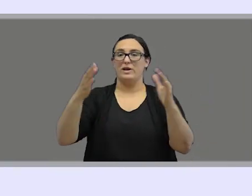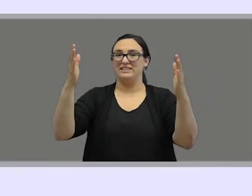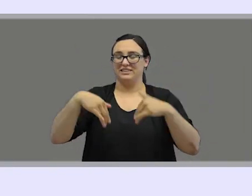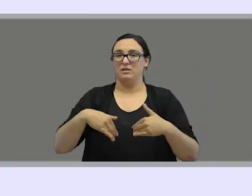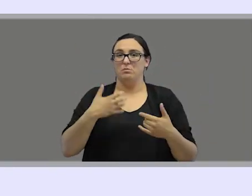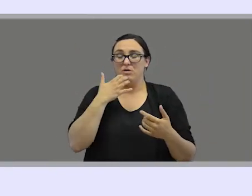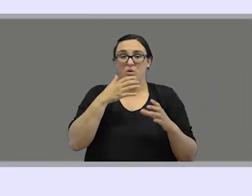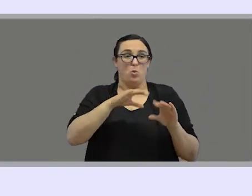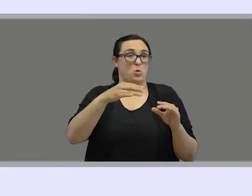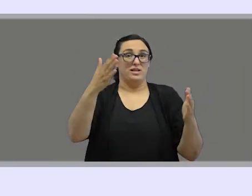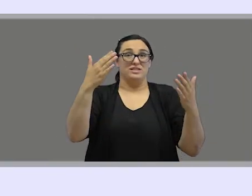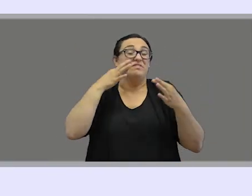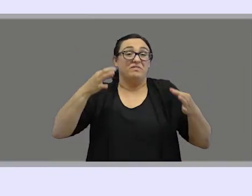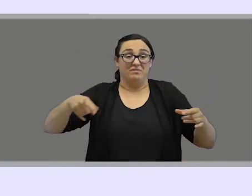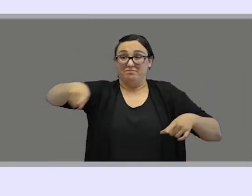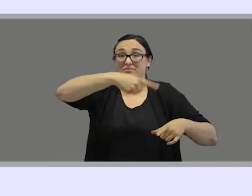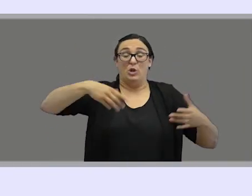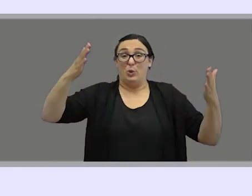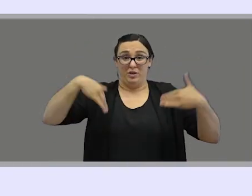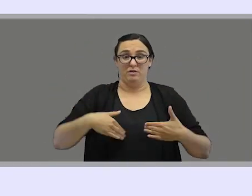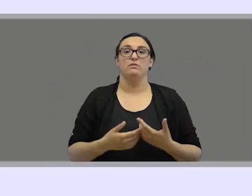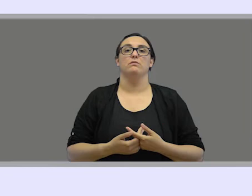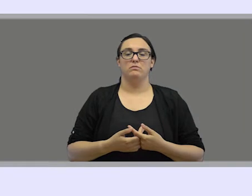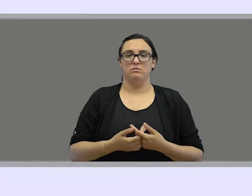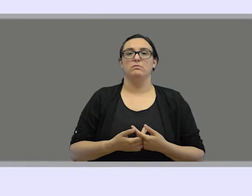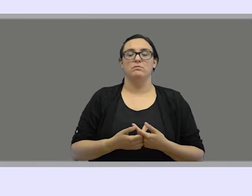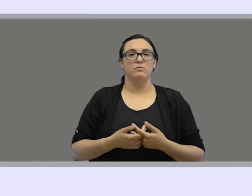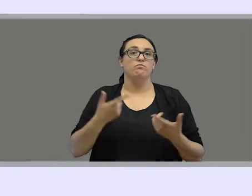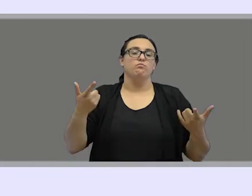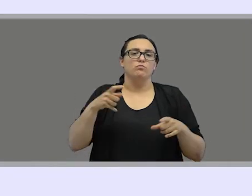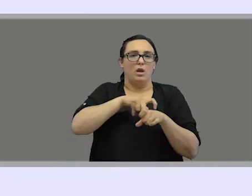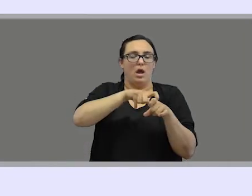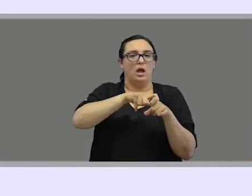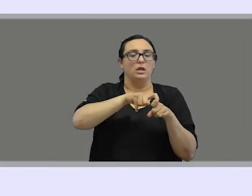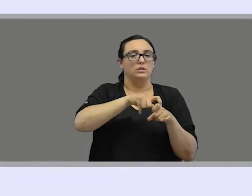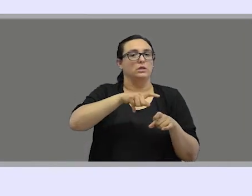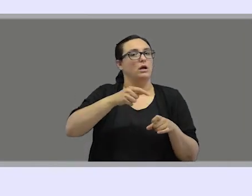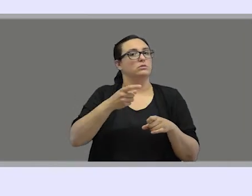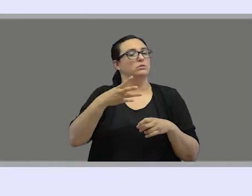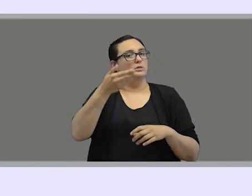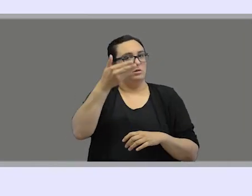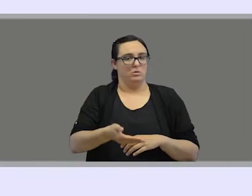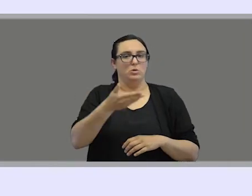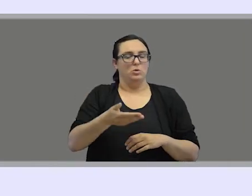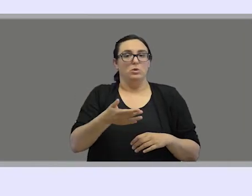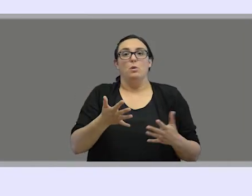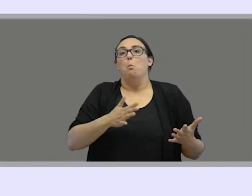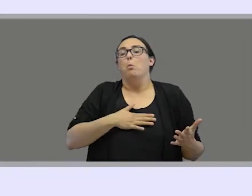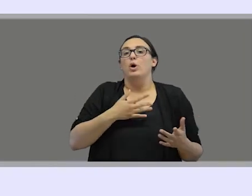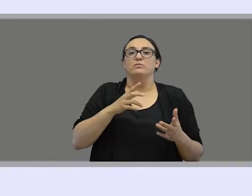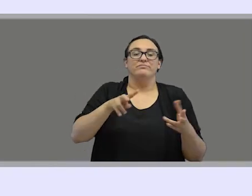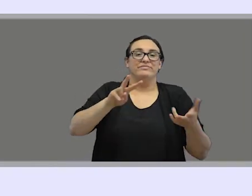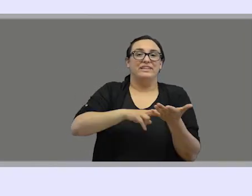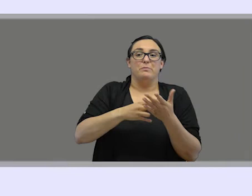their interpretation. These are some characteristics that novice interpreters might not